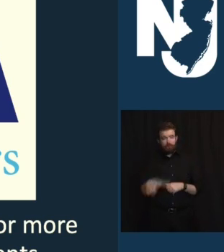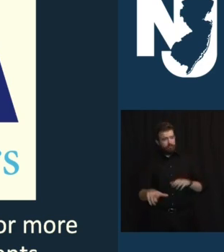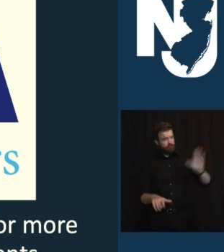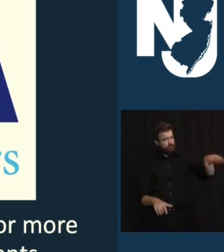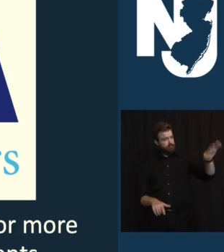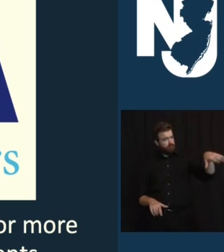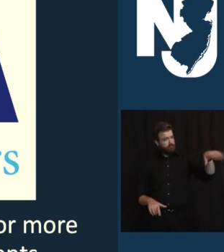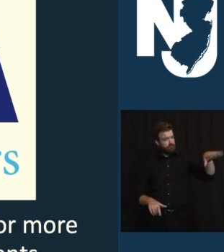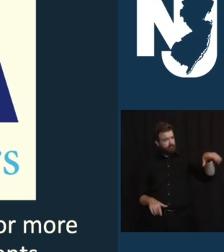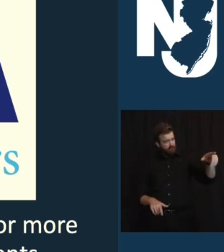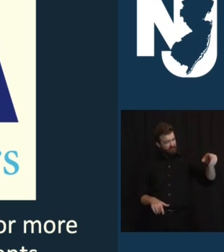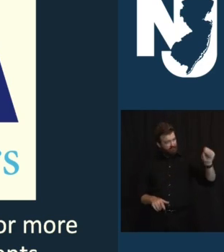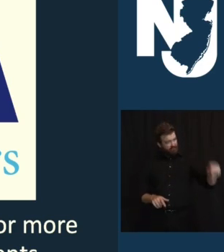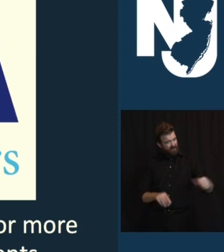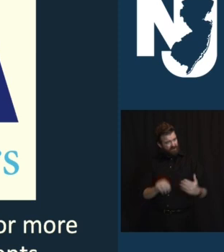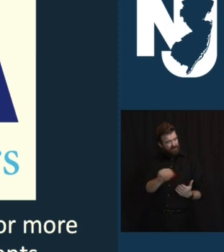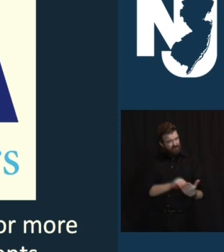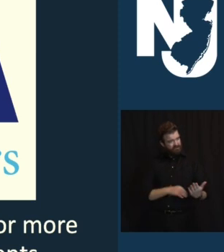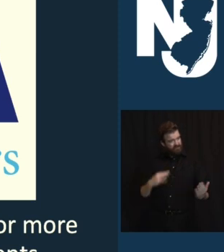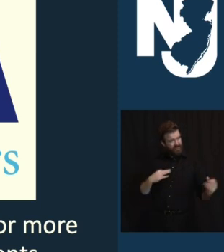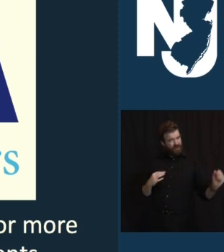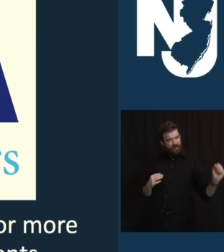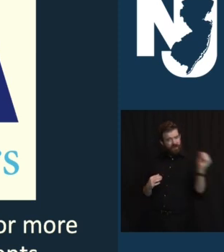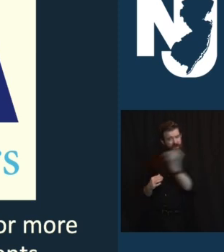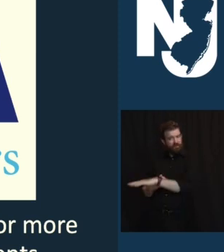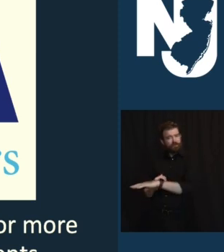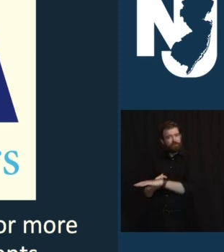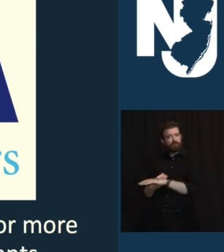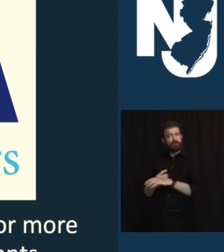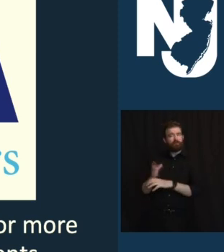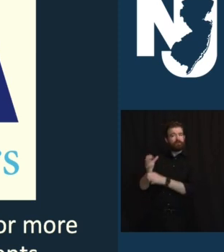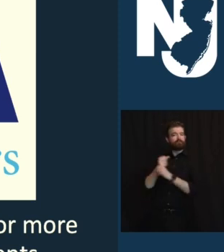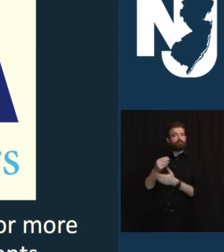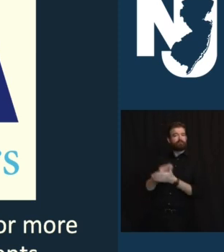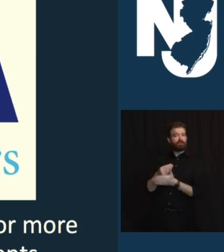that they know need a helping hand. Again, visit that website,